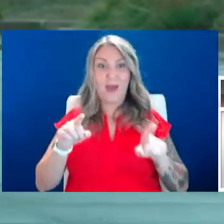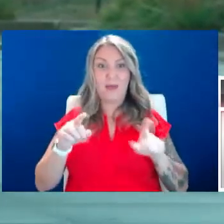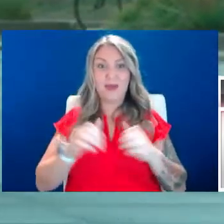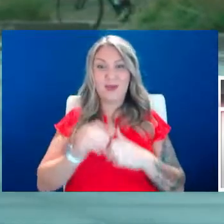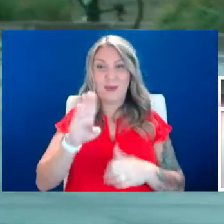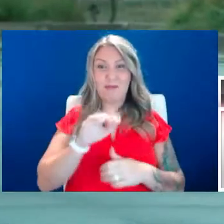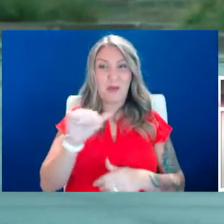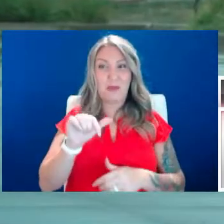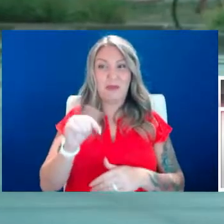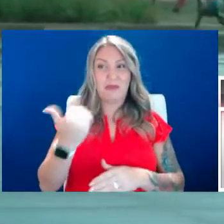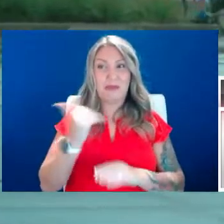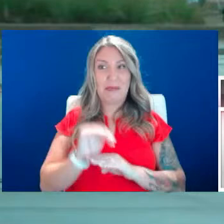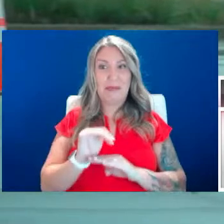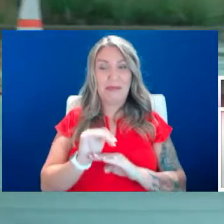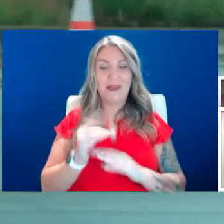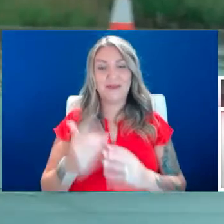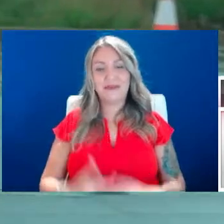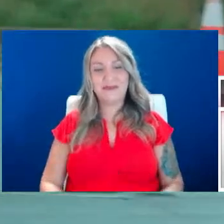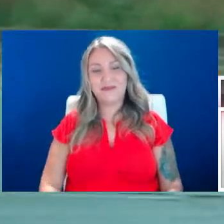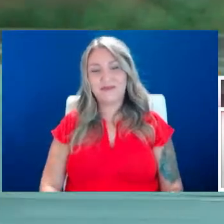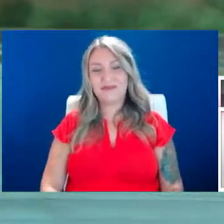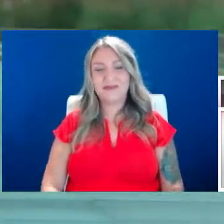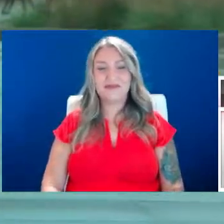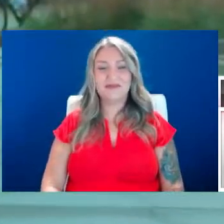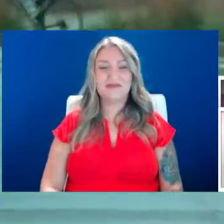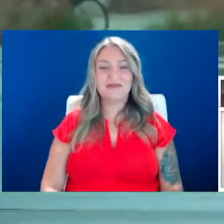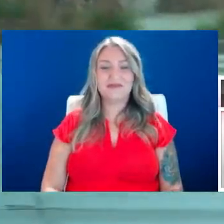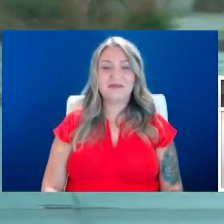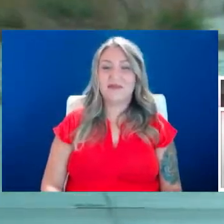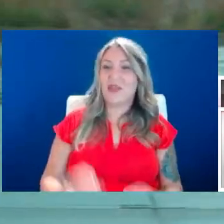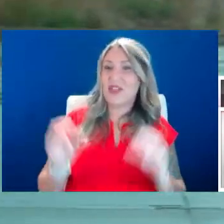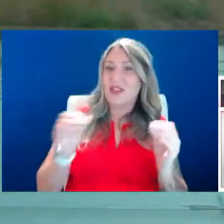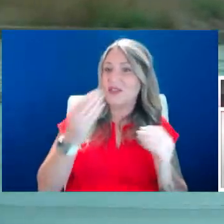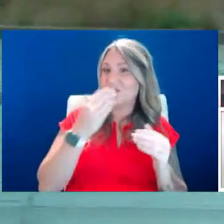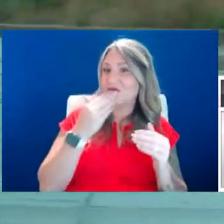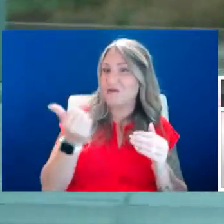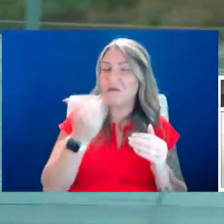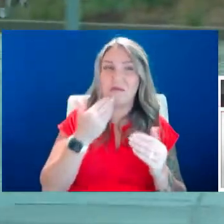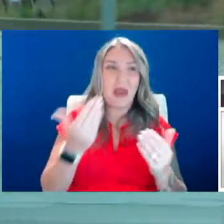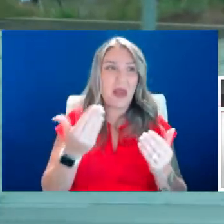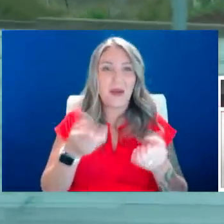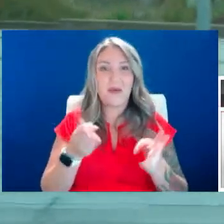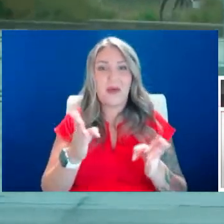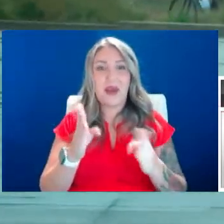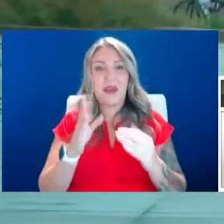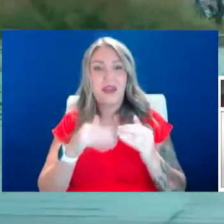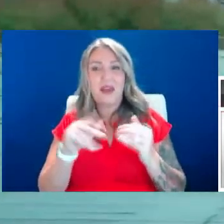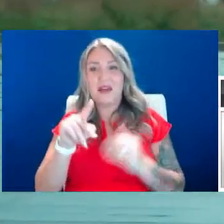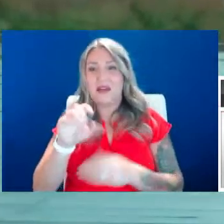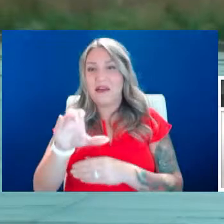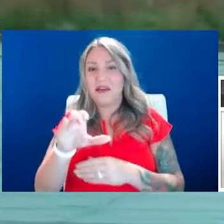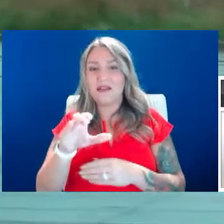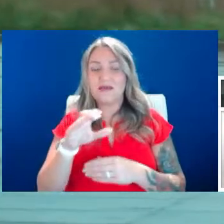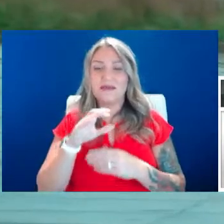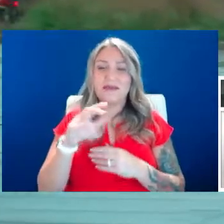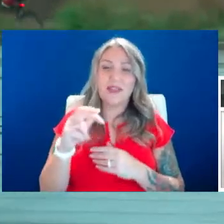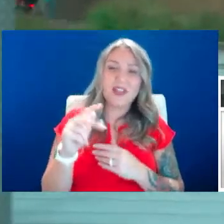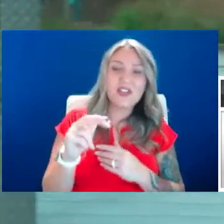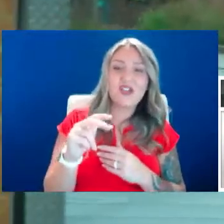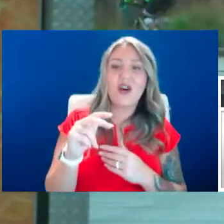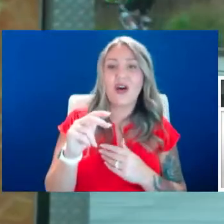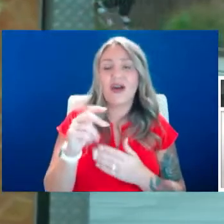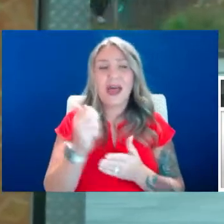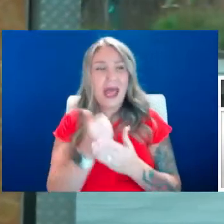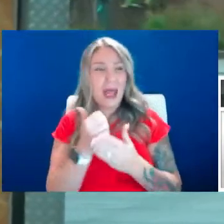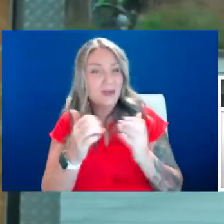before. Okay. Hey, there's no better way to fuel up in Kansas City than get your belly. I think the salt helps water retention. You need There the you